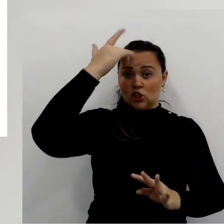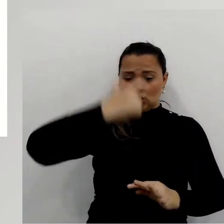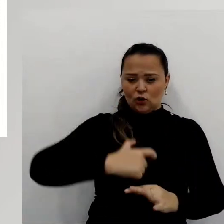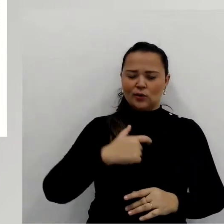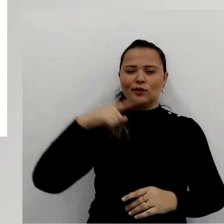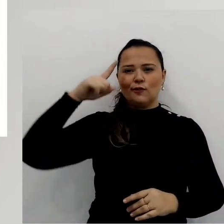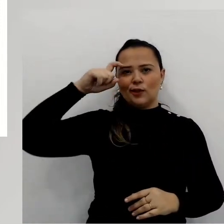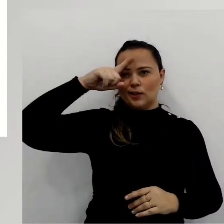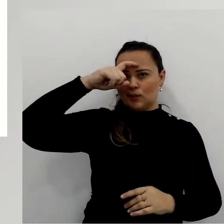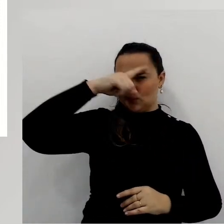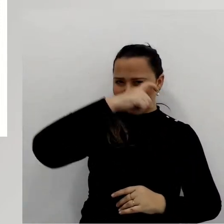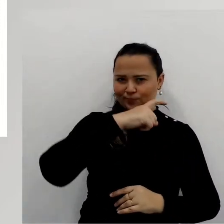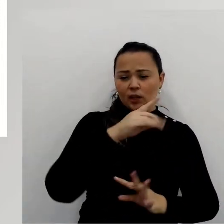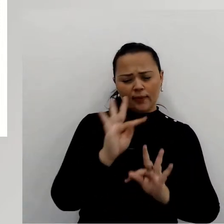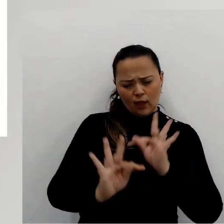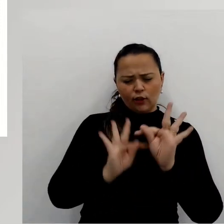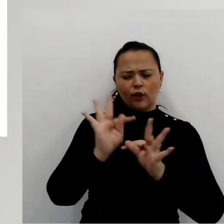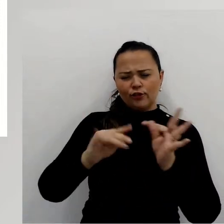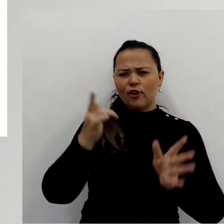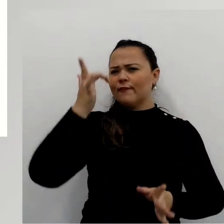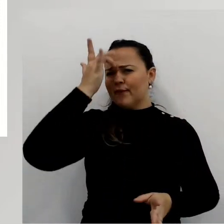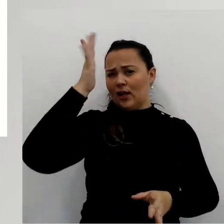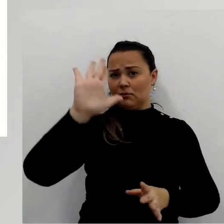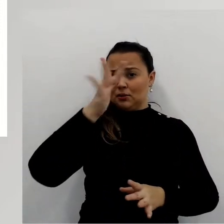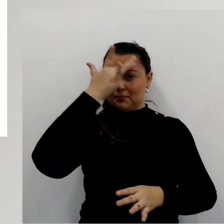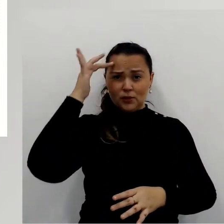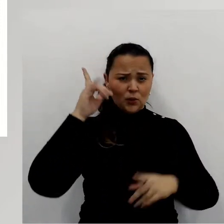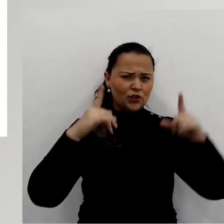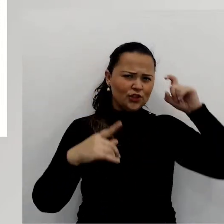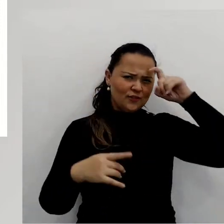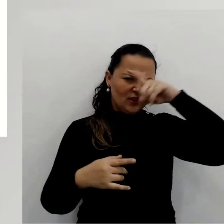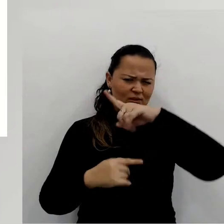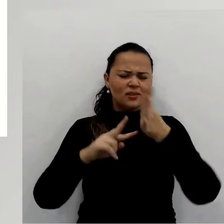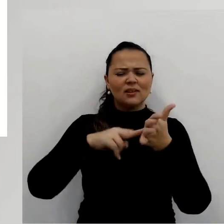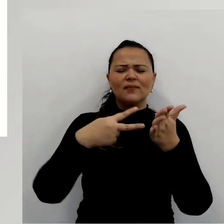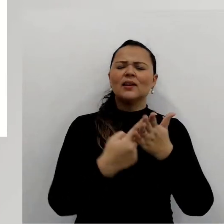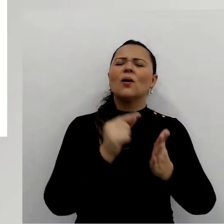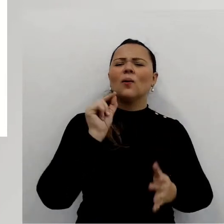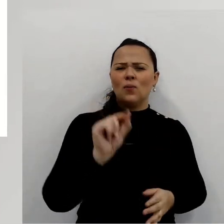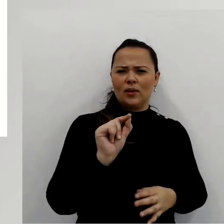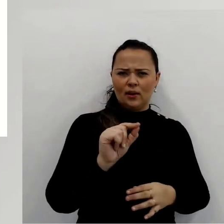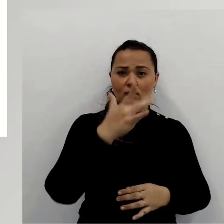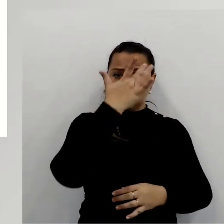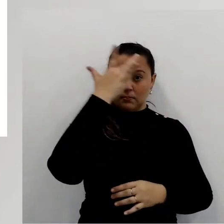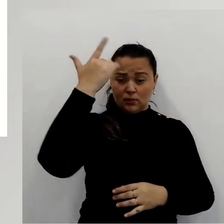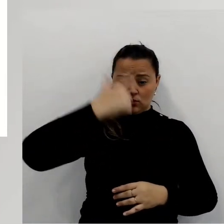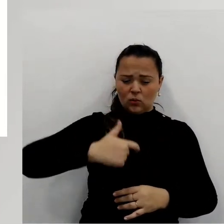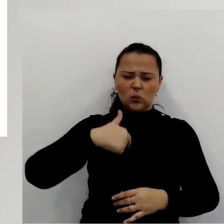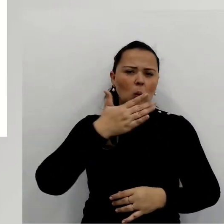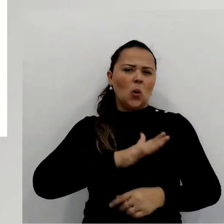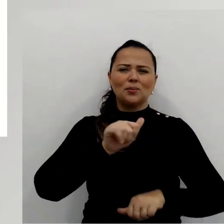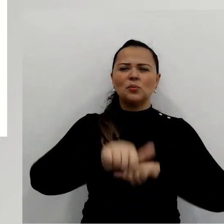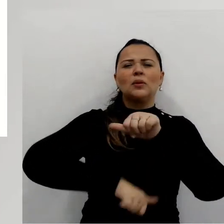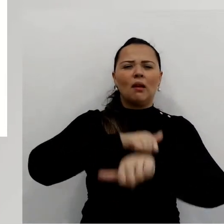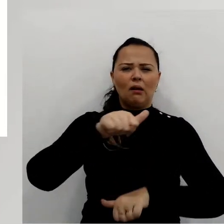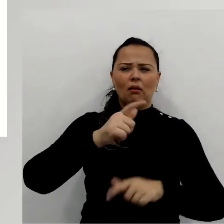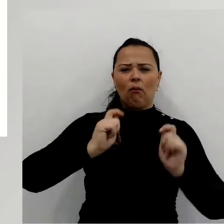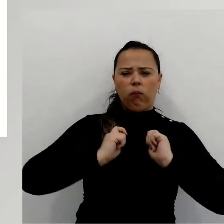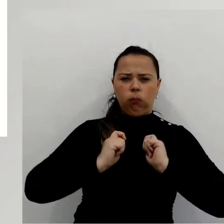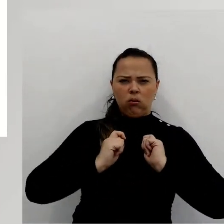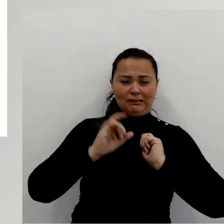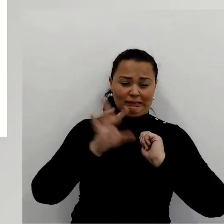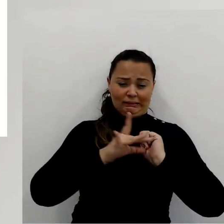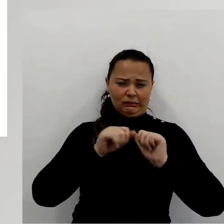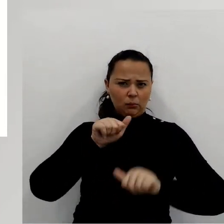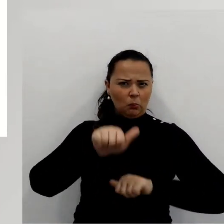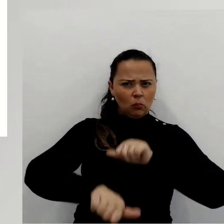hard. What does that mean? Look, people don't like change. They're scared of change. But that needs to be a big part of